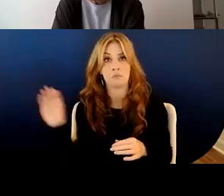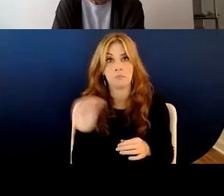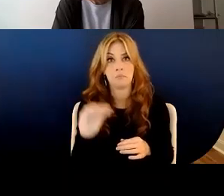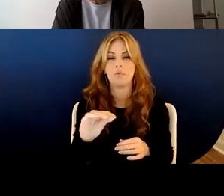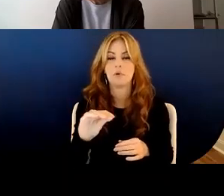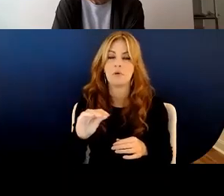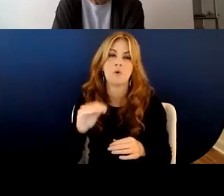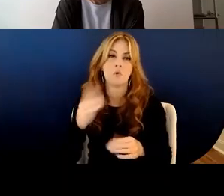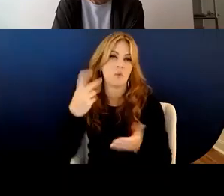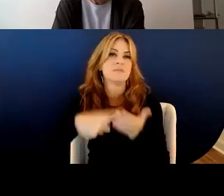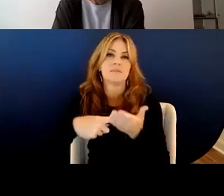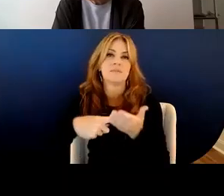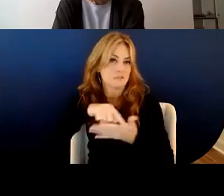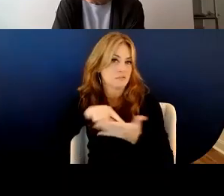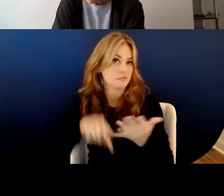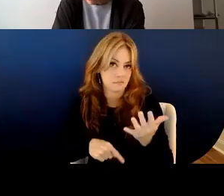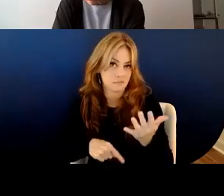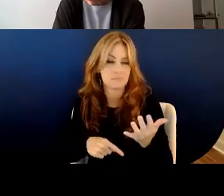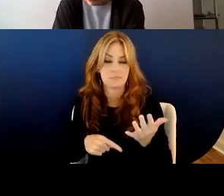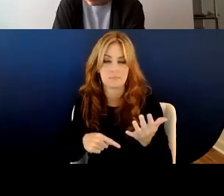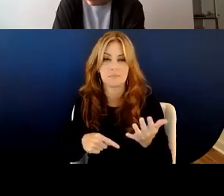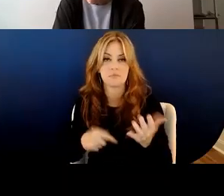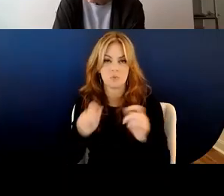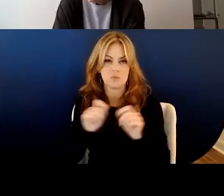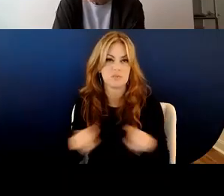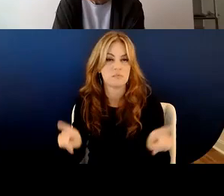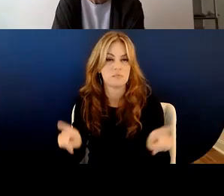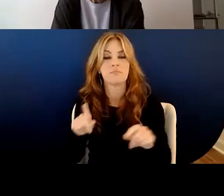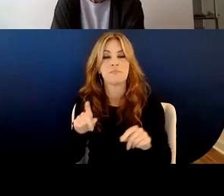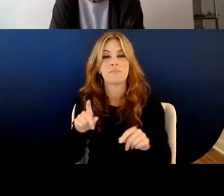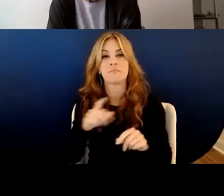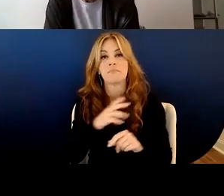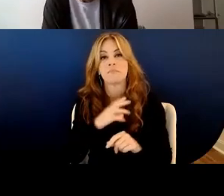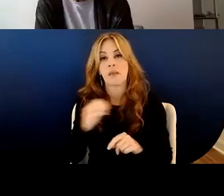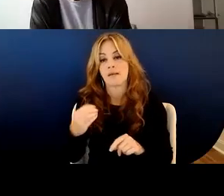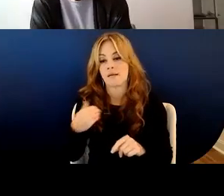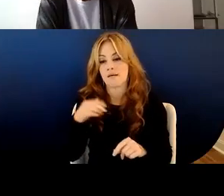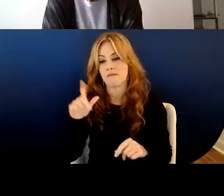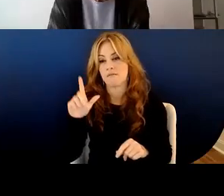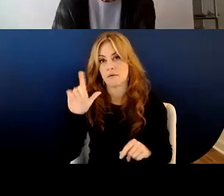definitely there. There are also links in that